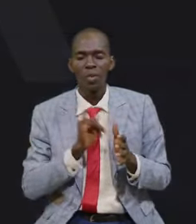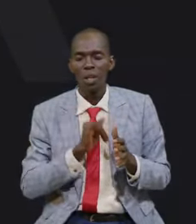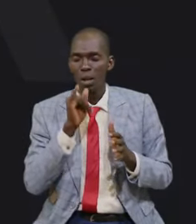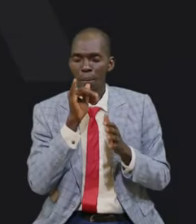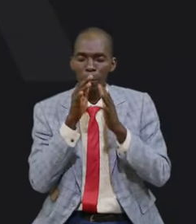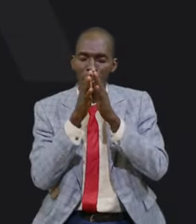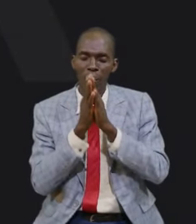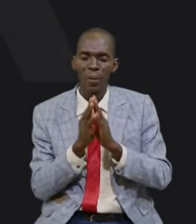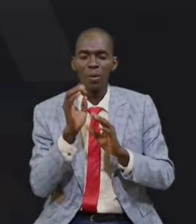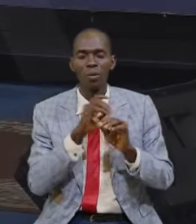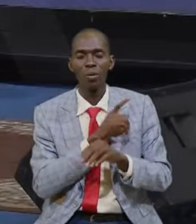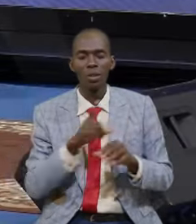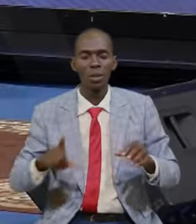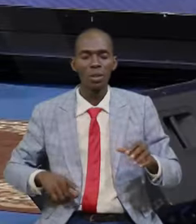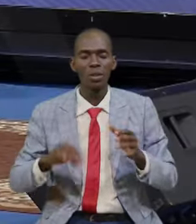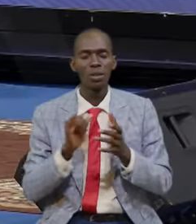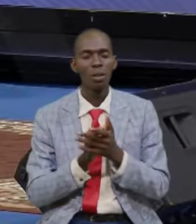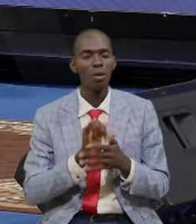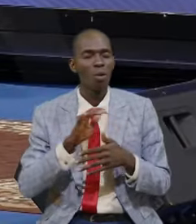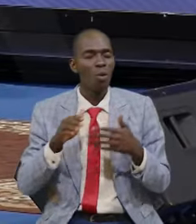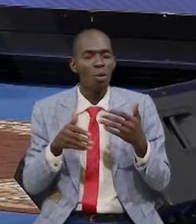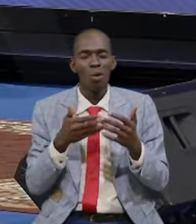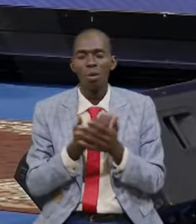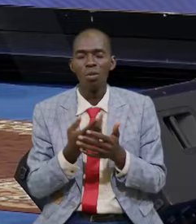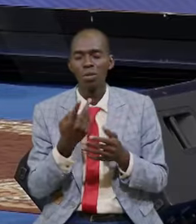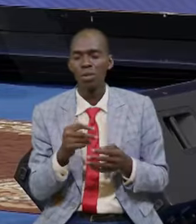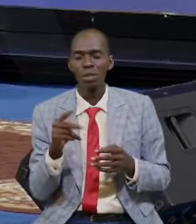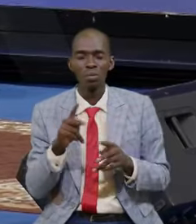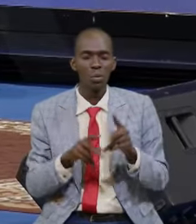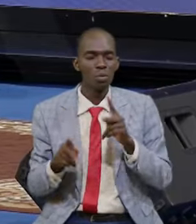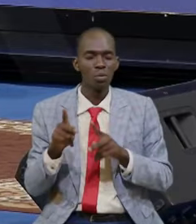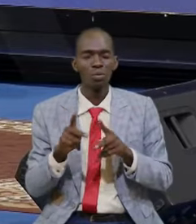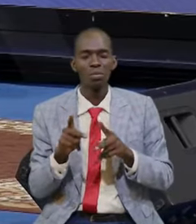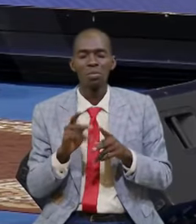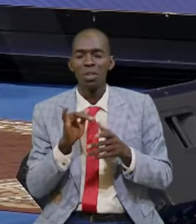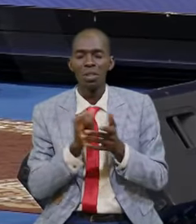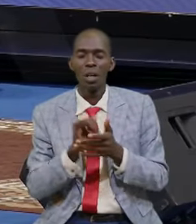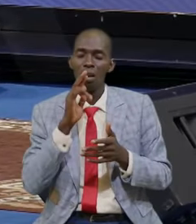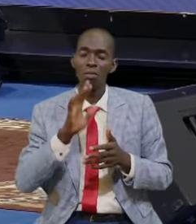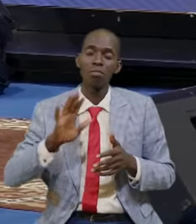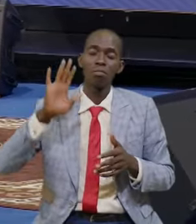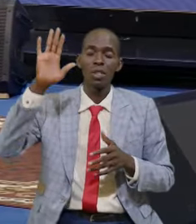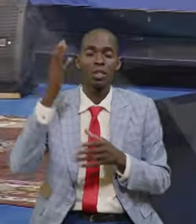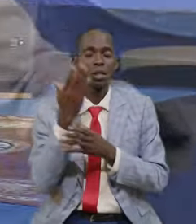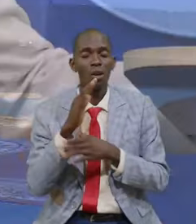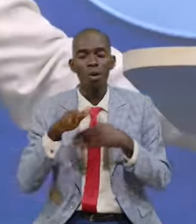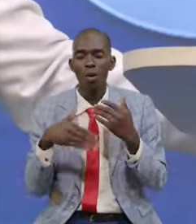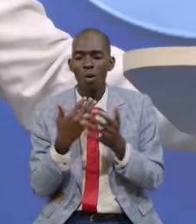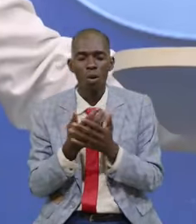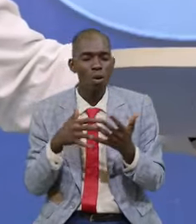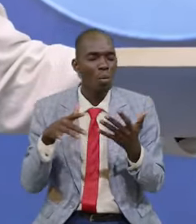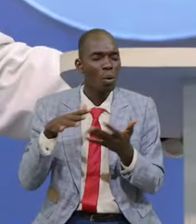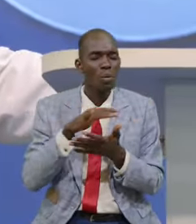Lord, that all these people who have stood up, all these people who are raising their hands, all these people who have